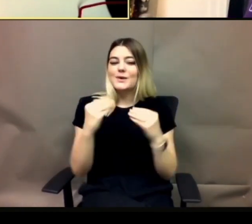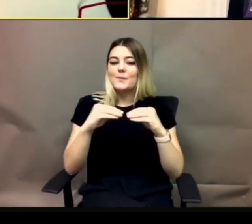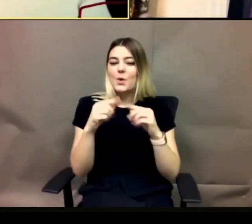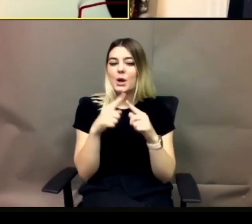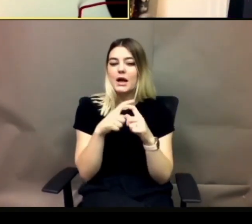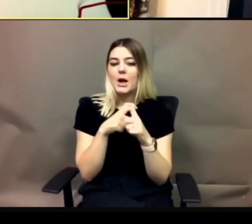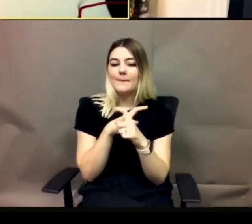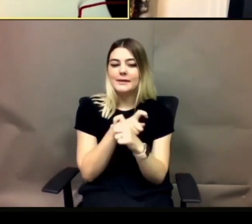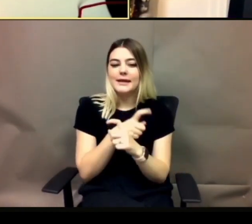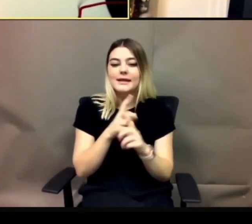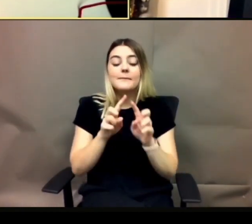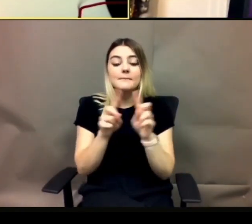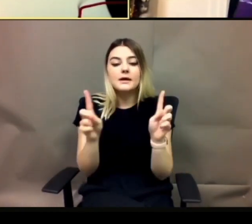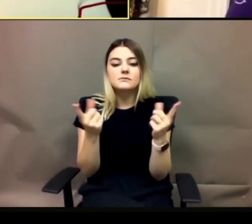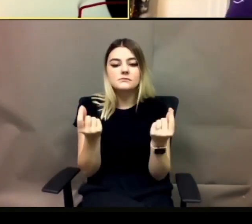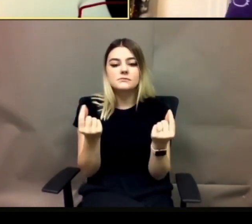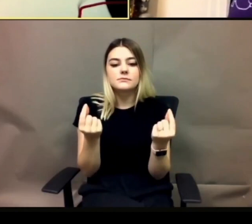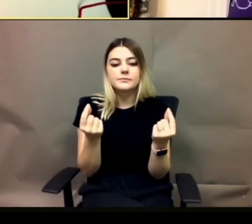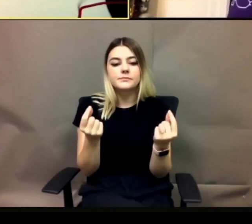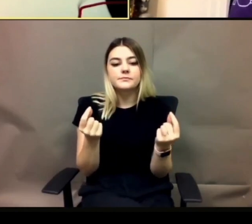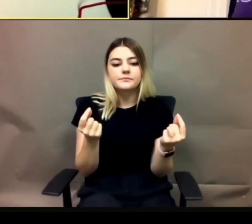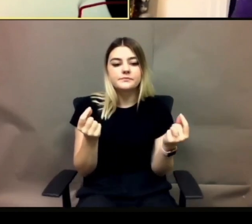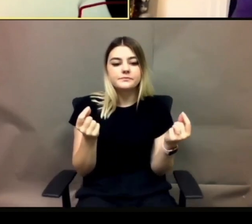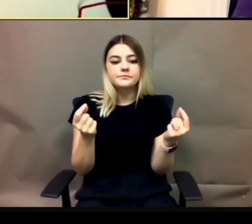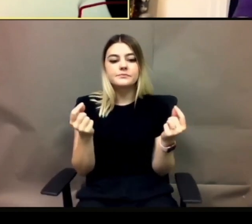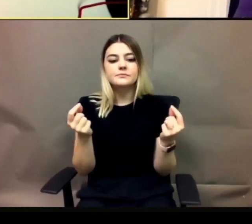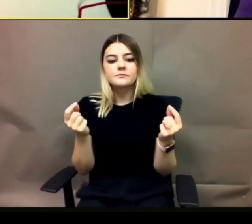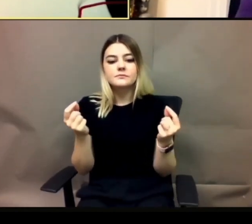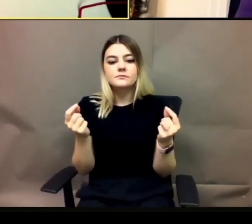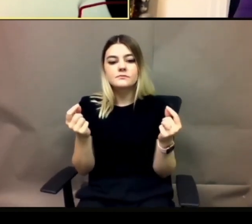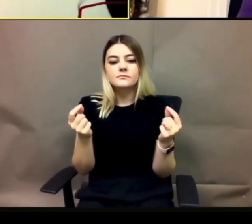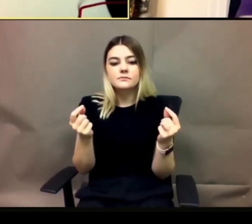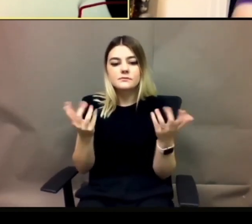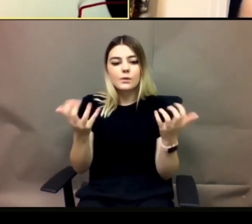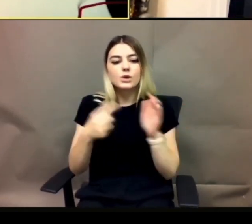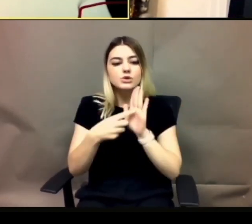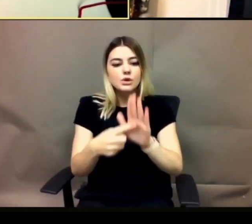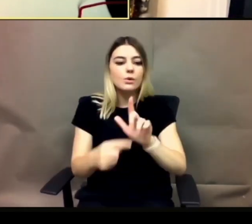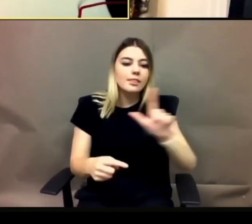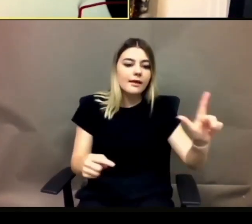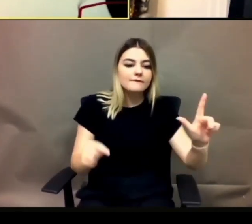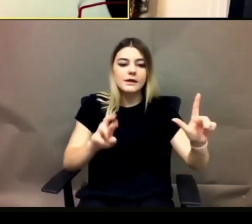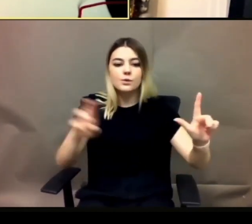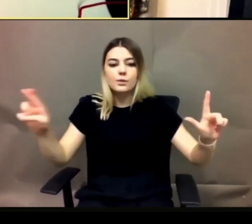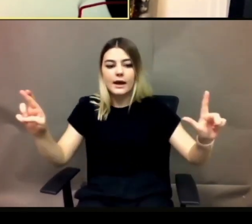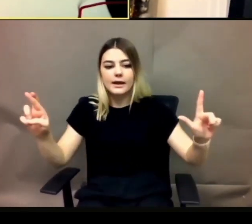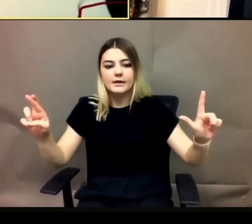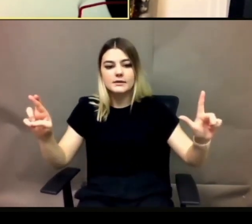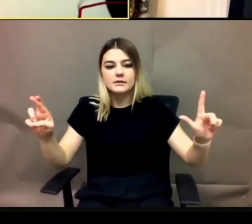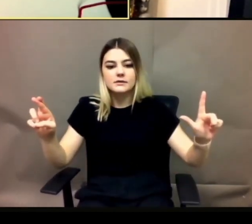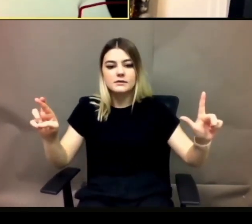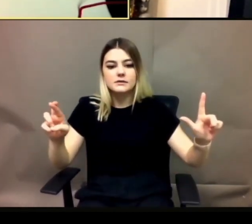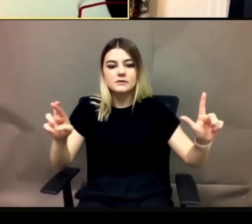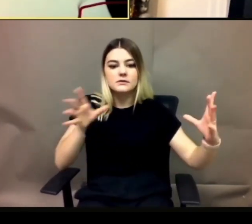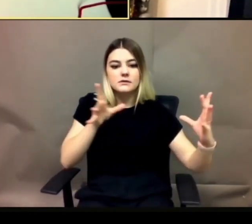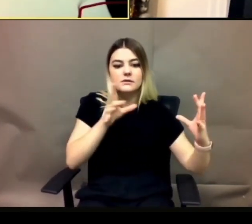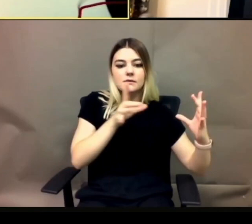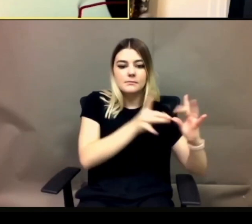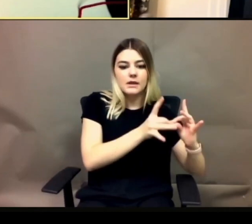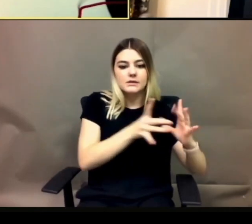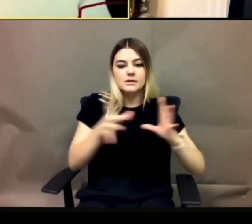this like this, where I showed left and right plugged into my cardboard foil conductive touch